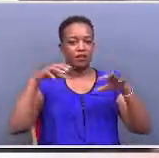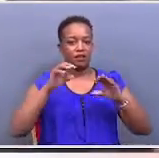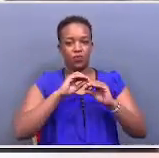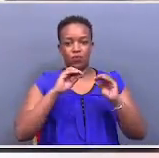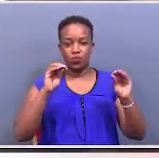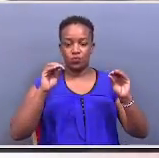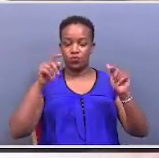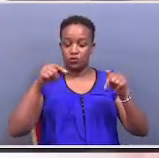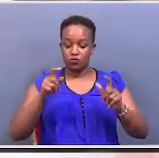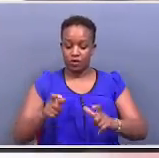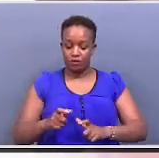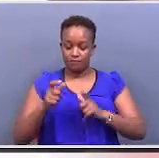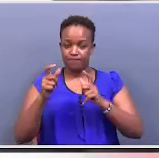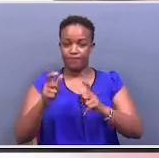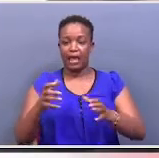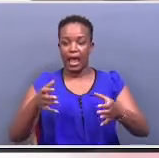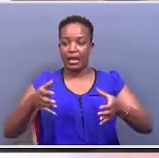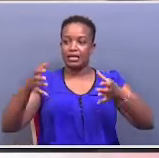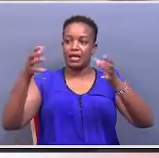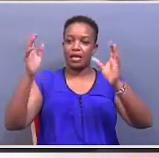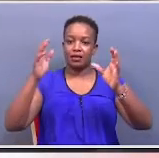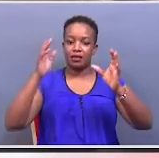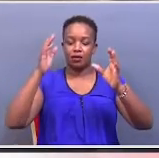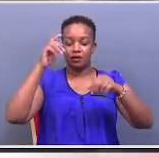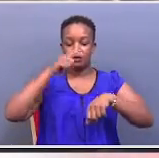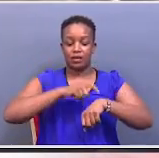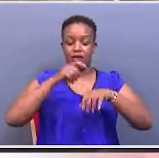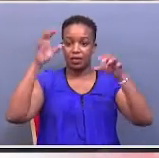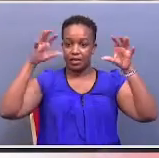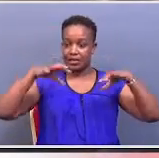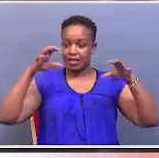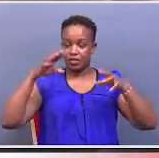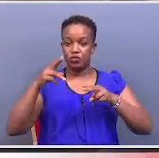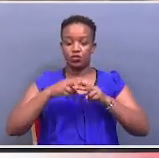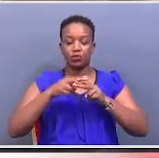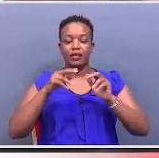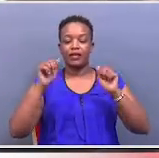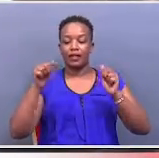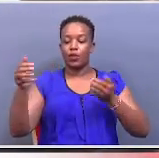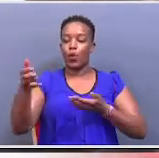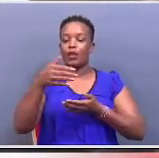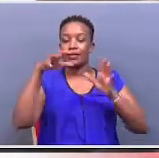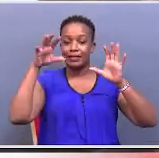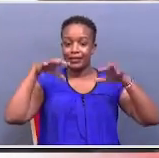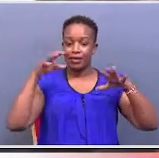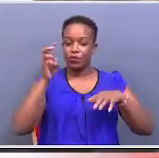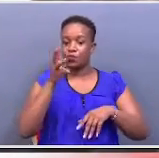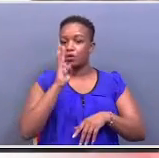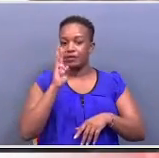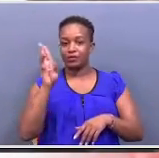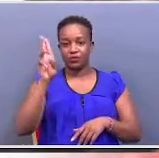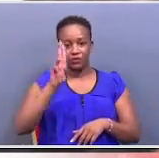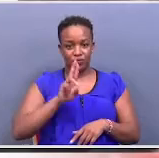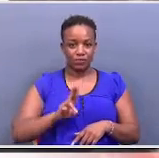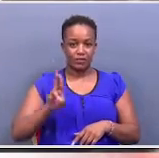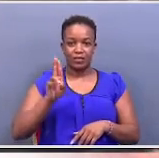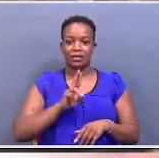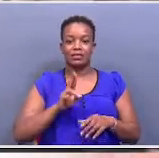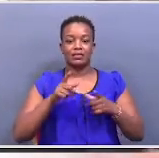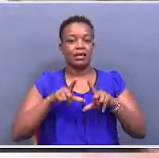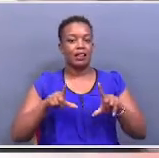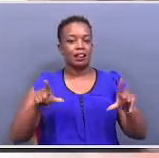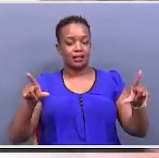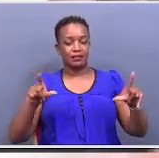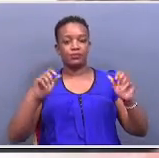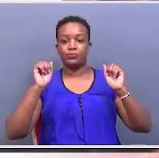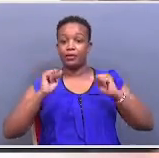rewarding one of our farmers with a tank. As the rainy season comes, this will help them to be able to collect rainwater, to be able to utilize this to their farmlands,